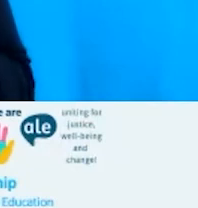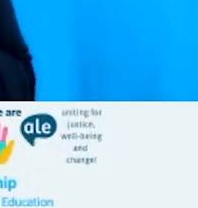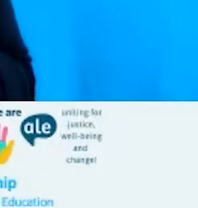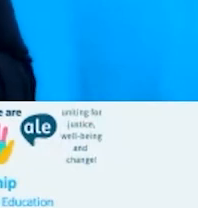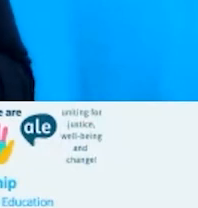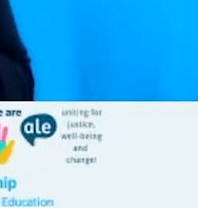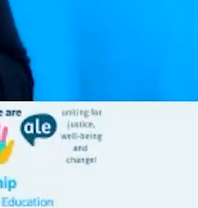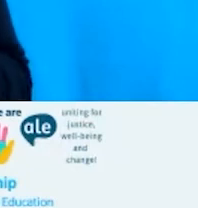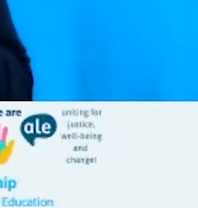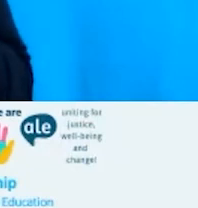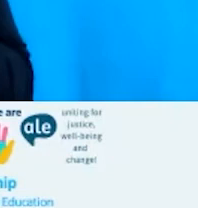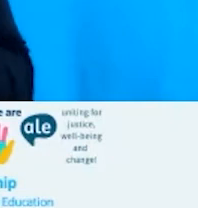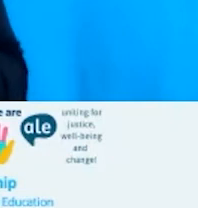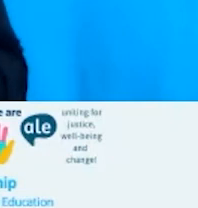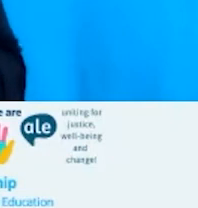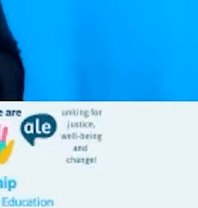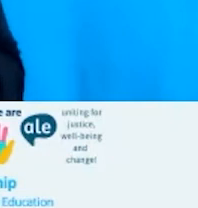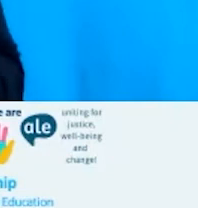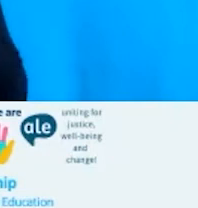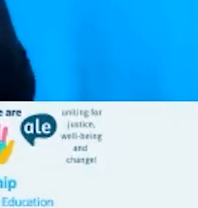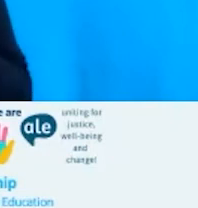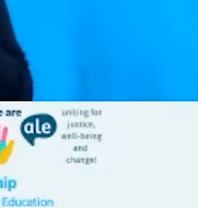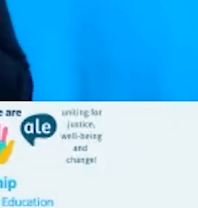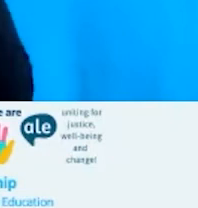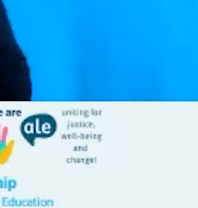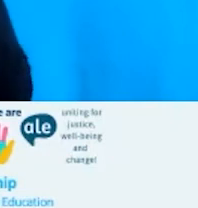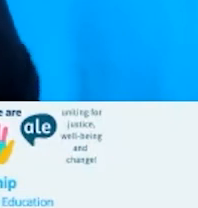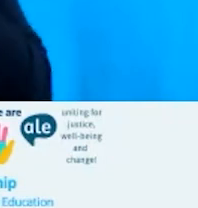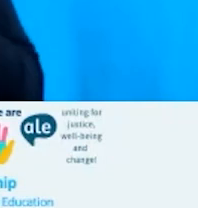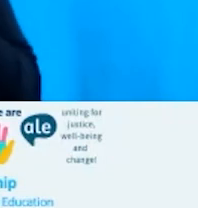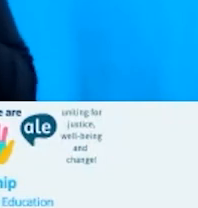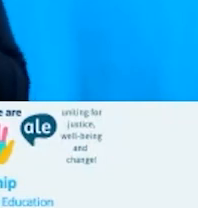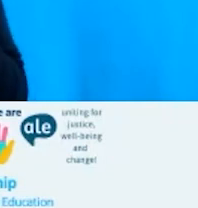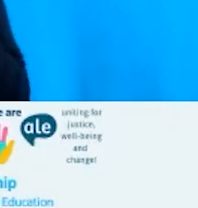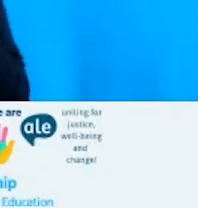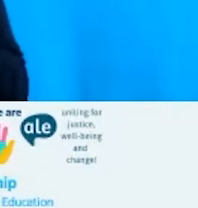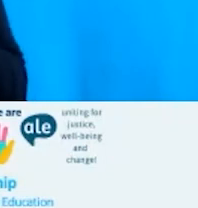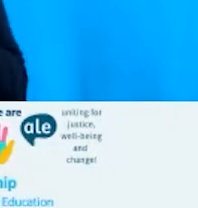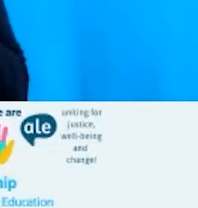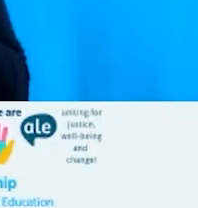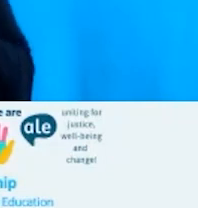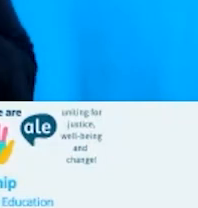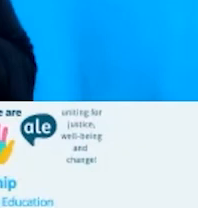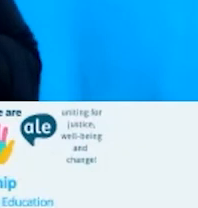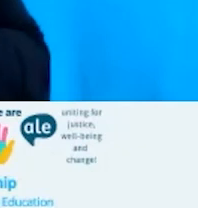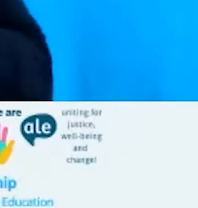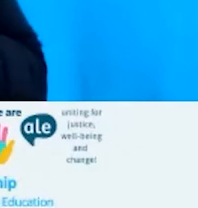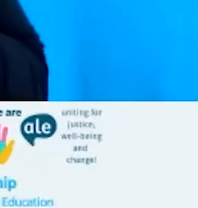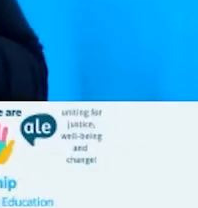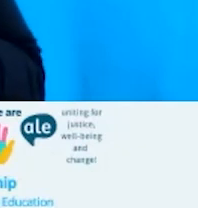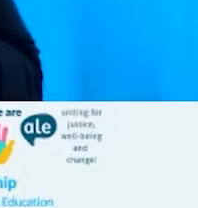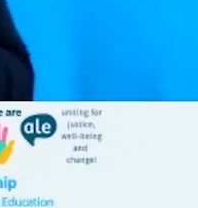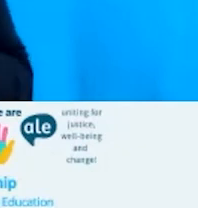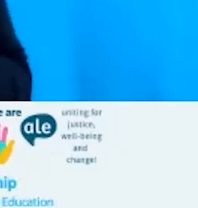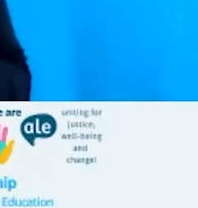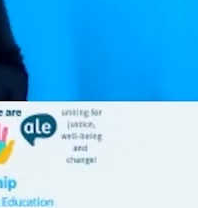important role here. And coming from Europe and being confronted with that, that's a real challenge for adult education. And still